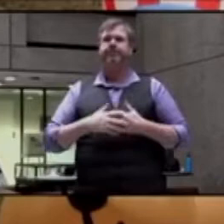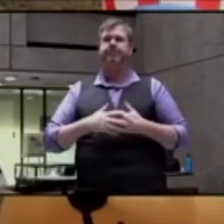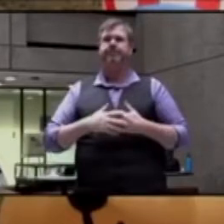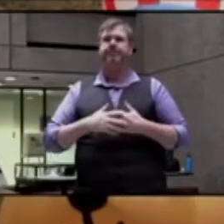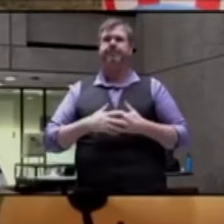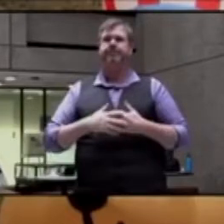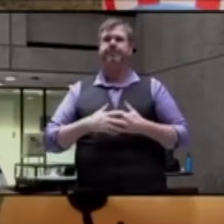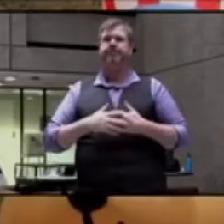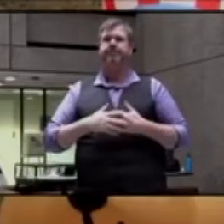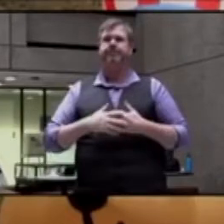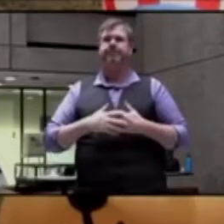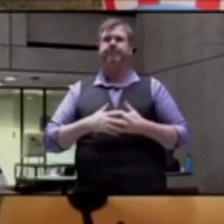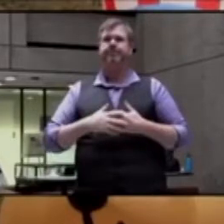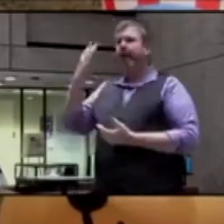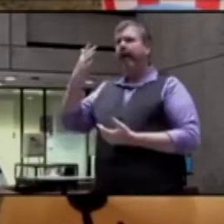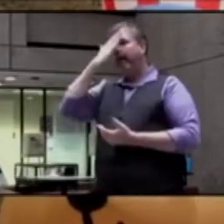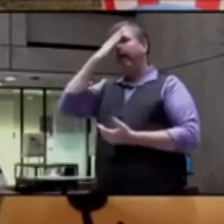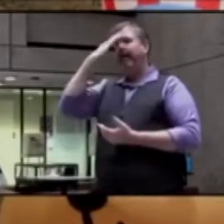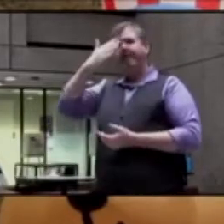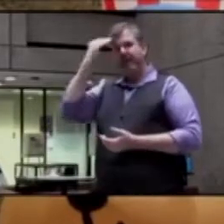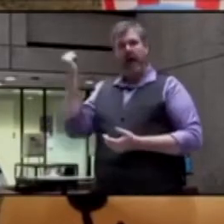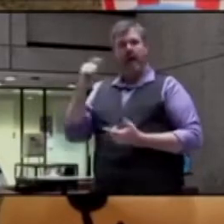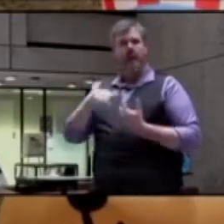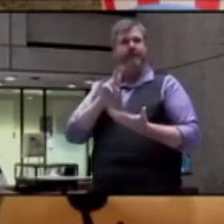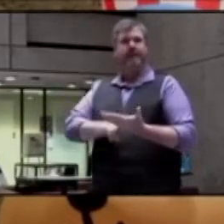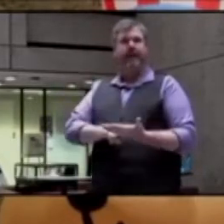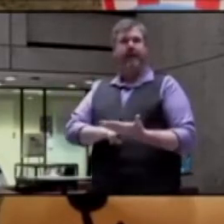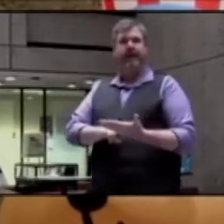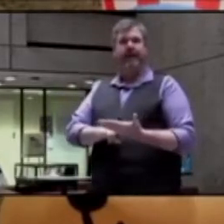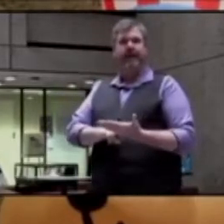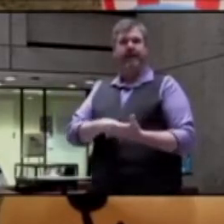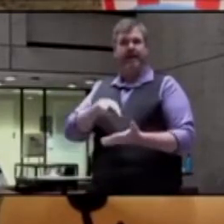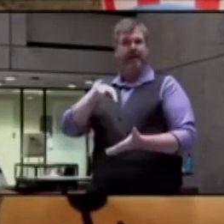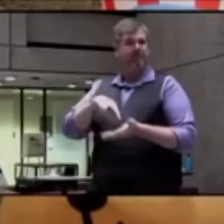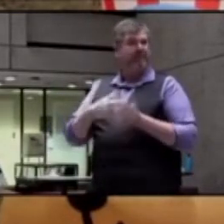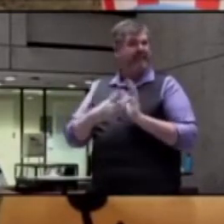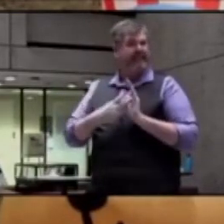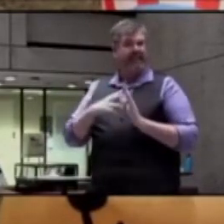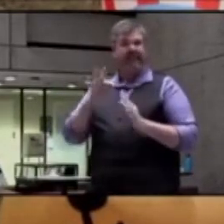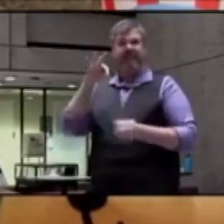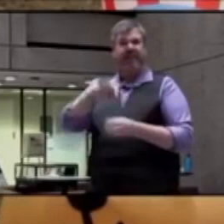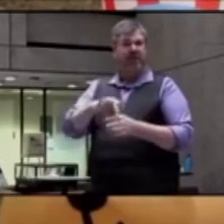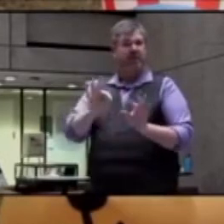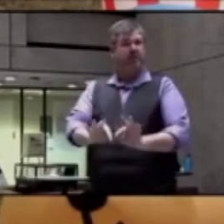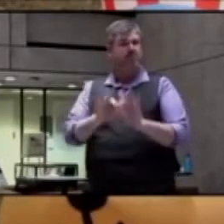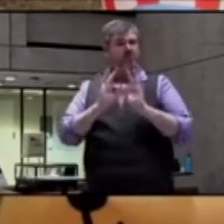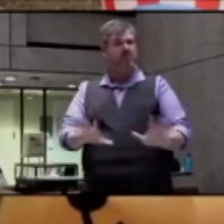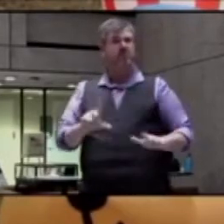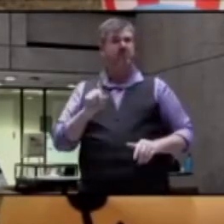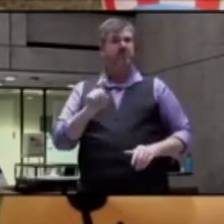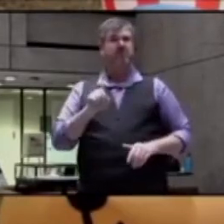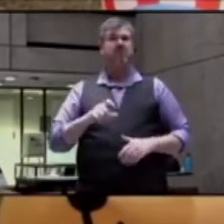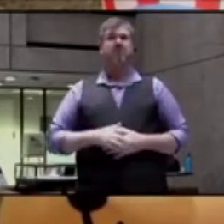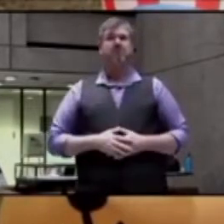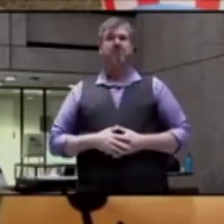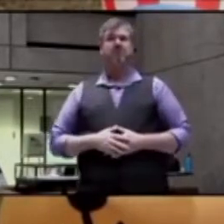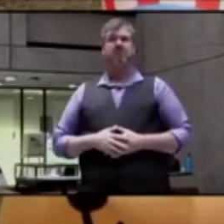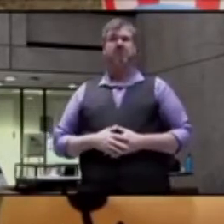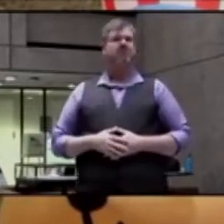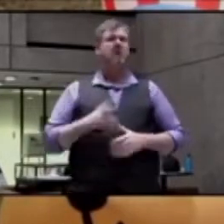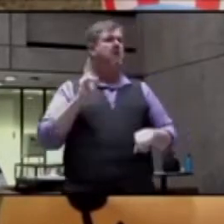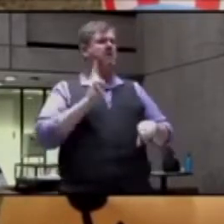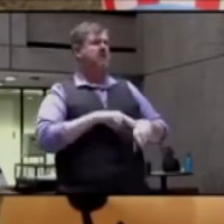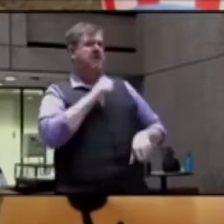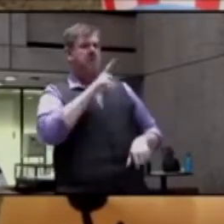changed? It's been a while. Does that mean their vote doesn't count? No, of course not. So what we do, we